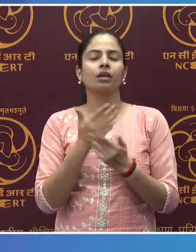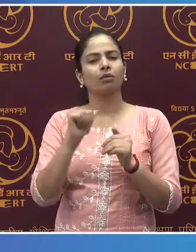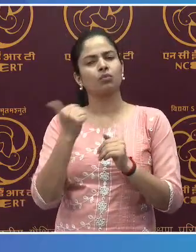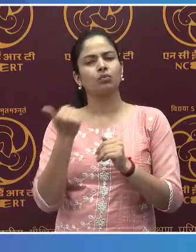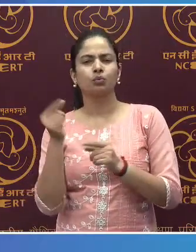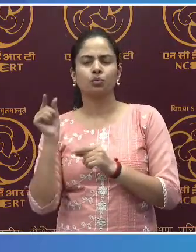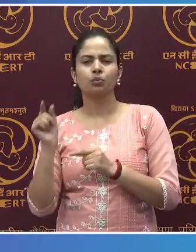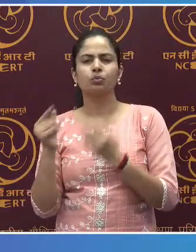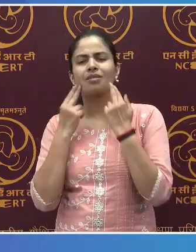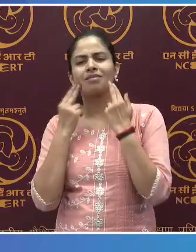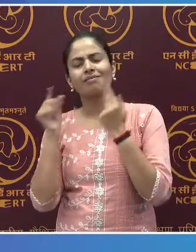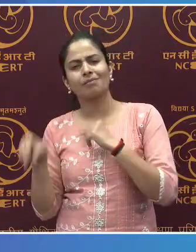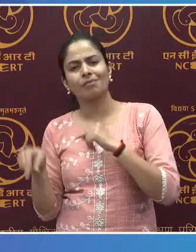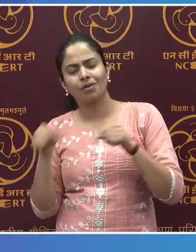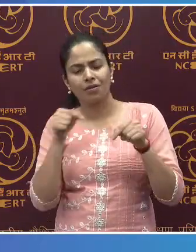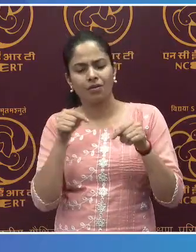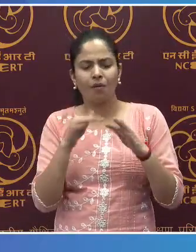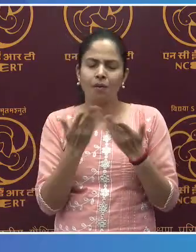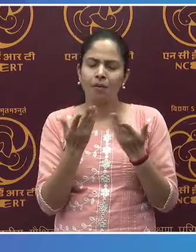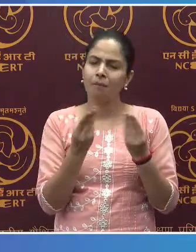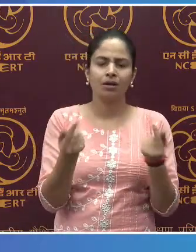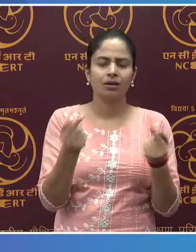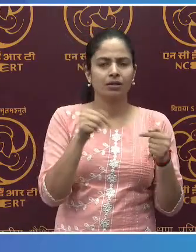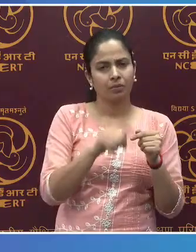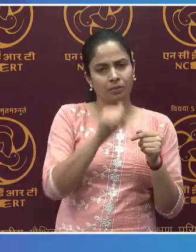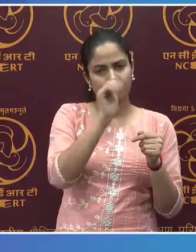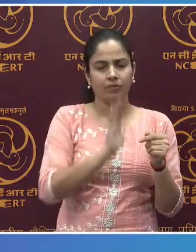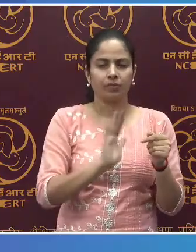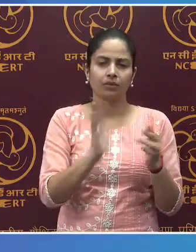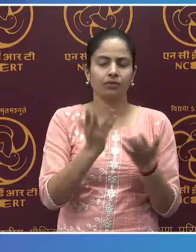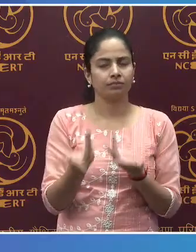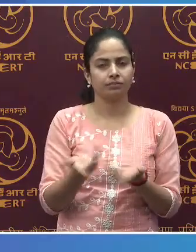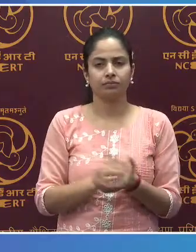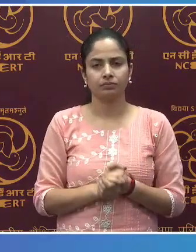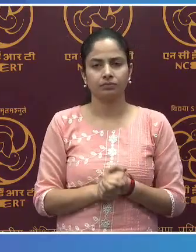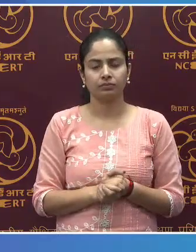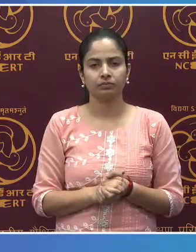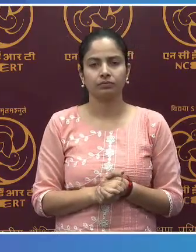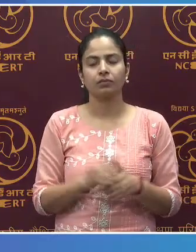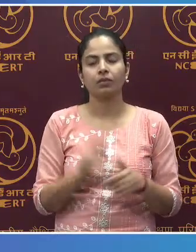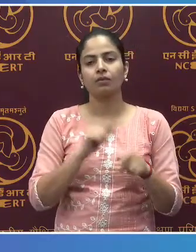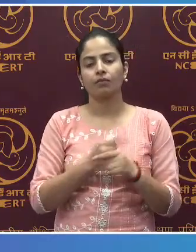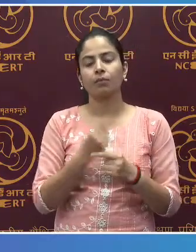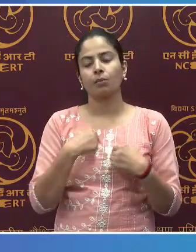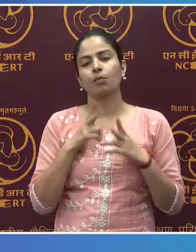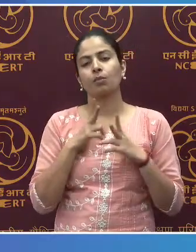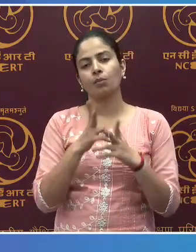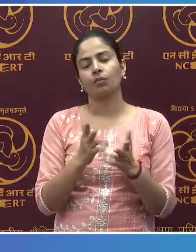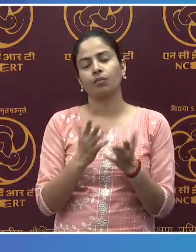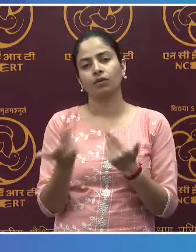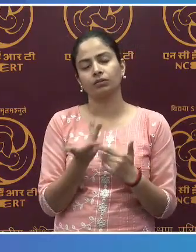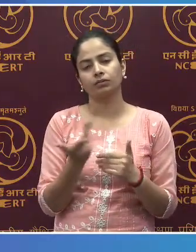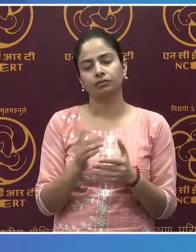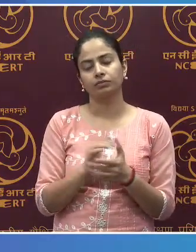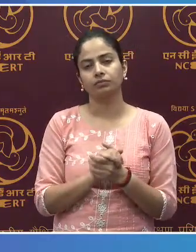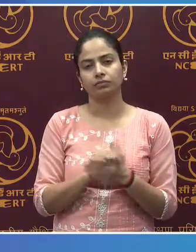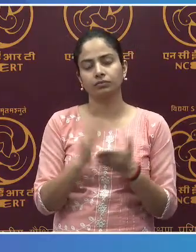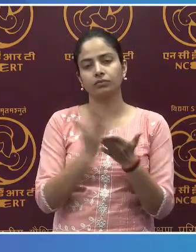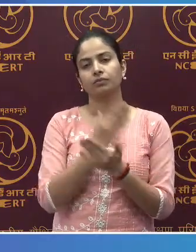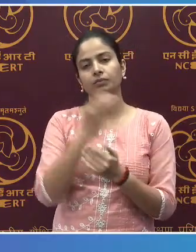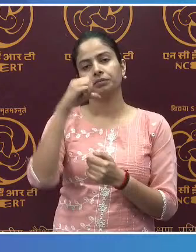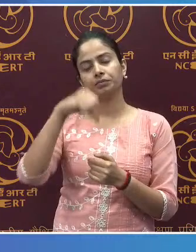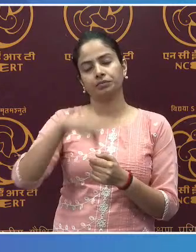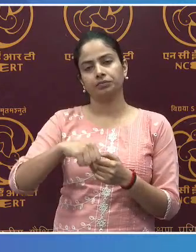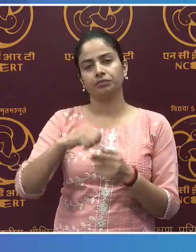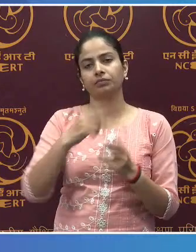scholar, many times these quotes have been taken from a particular text. So, this is. So, one more quote I want to cite, that is the given in chapter